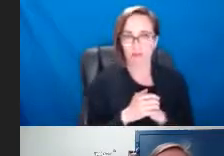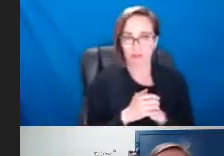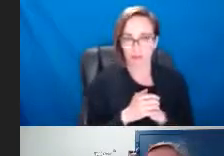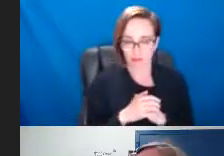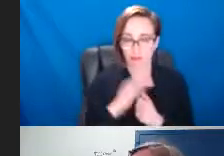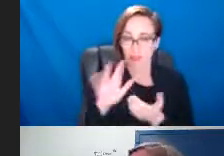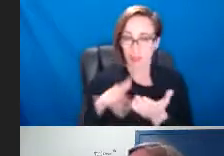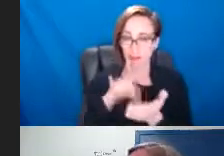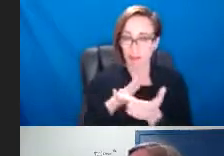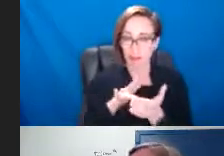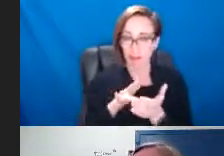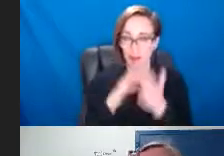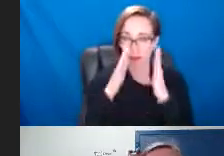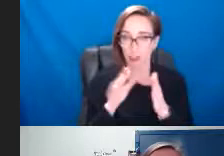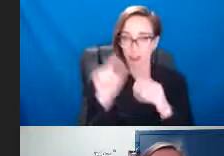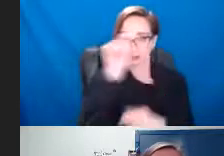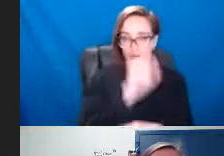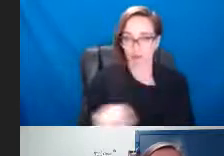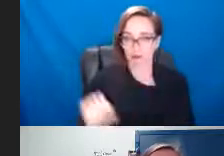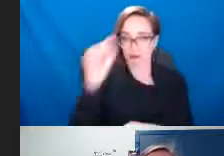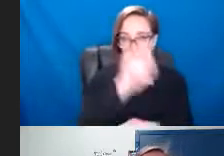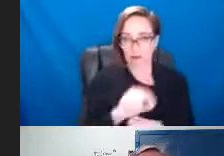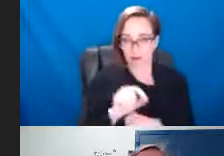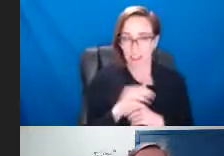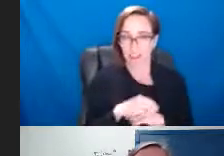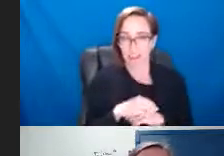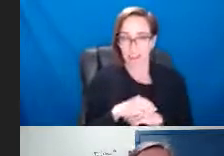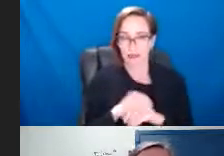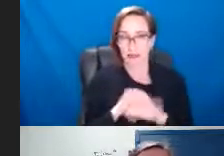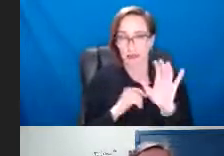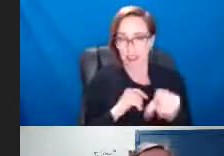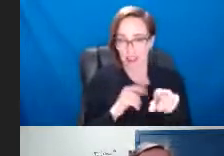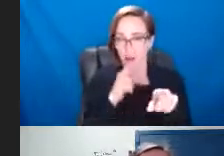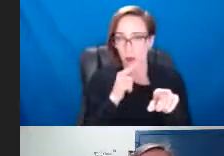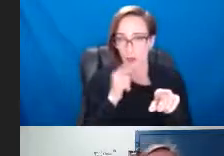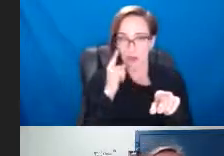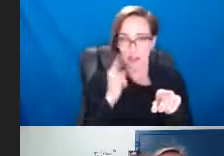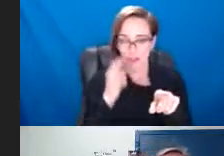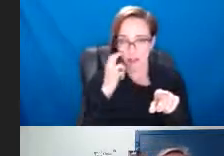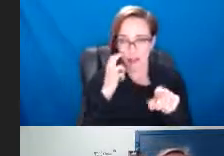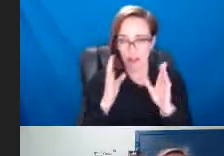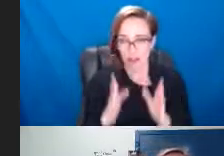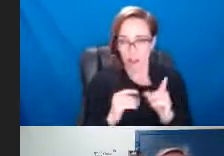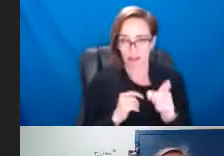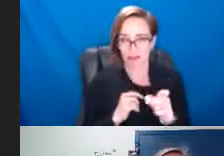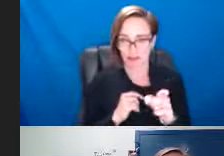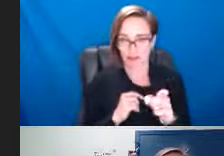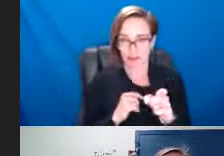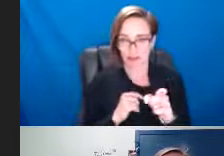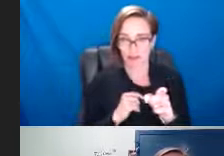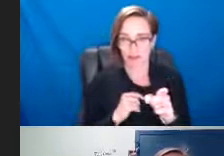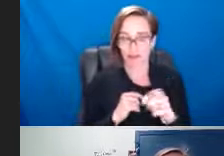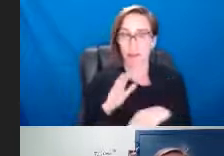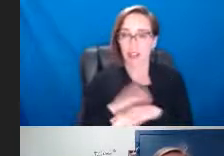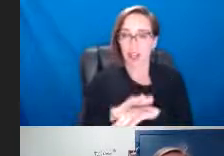I am circling here is the individual who is deafblind. And